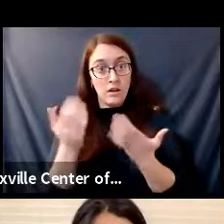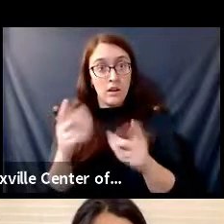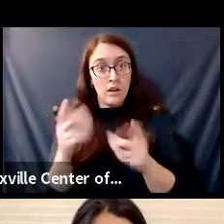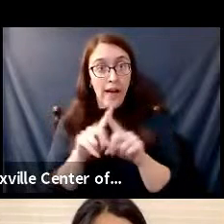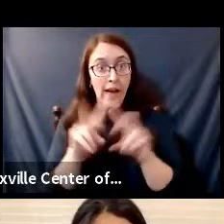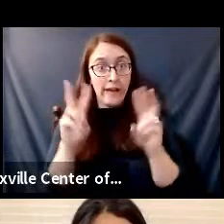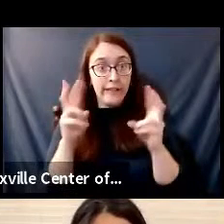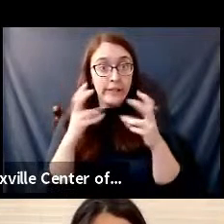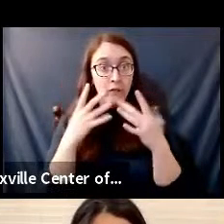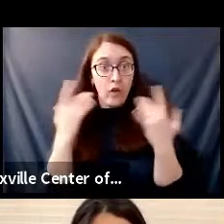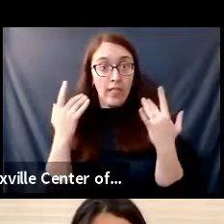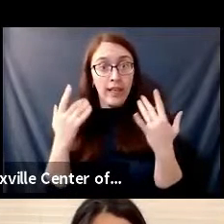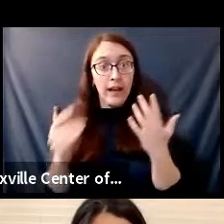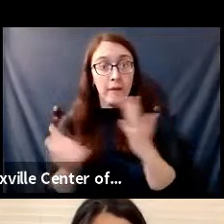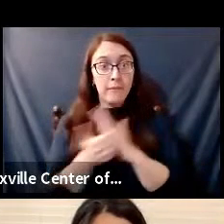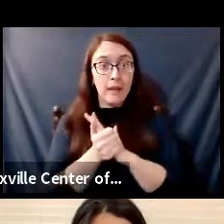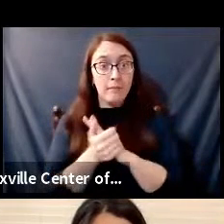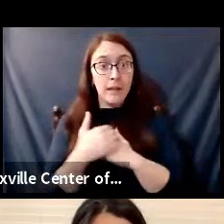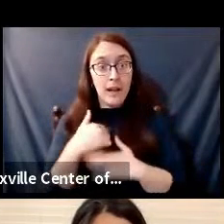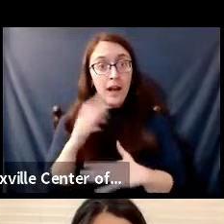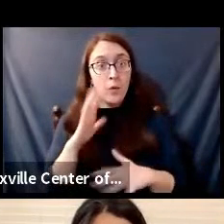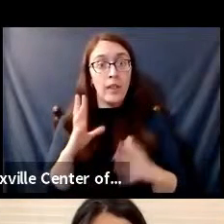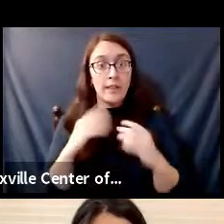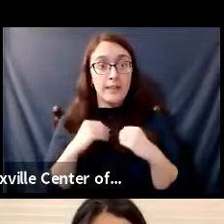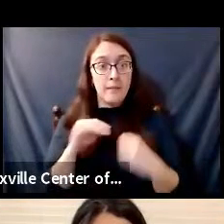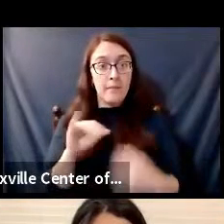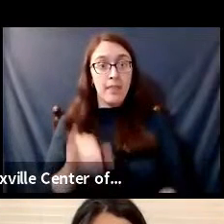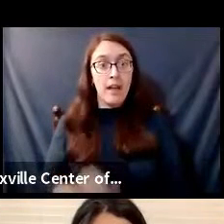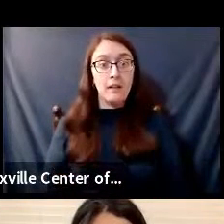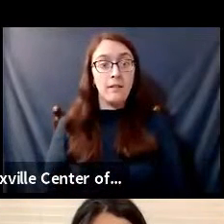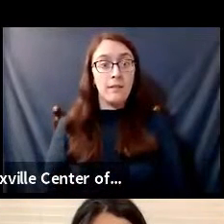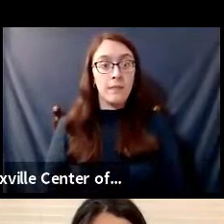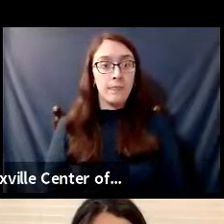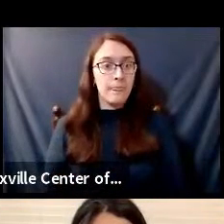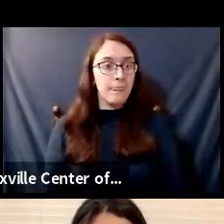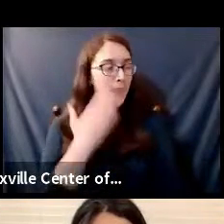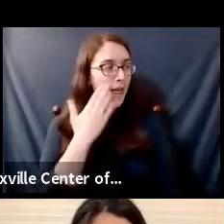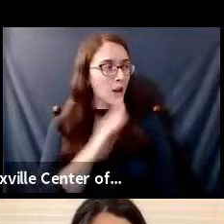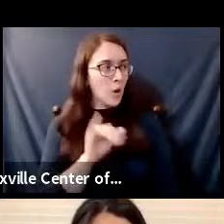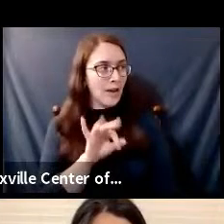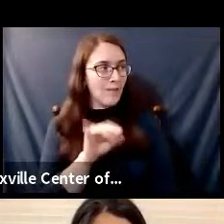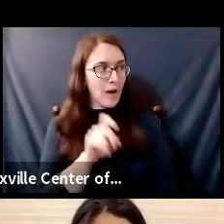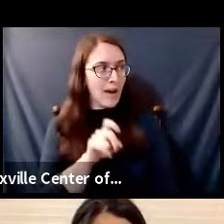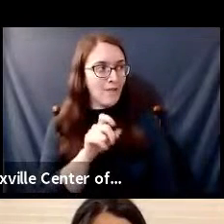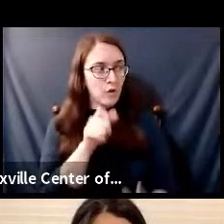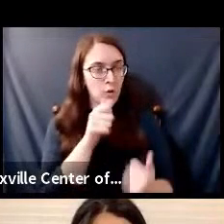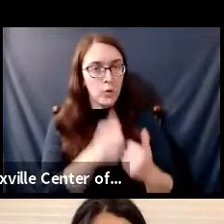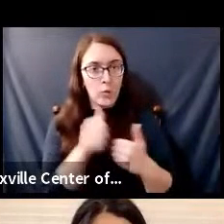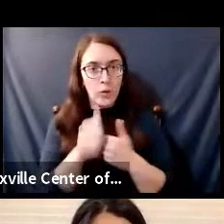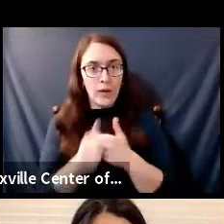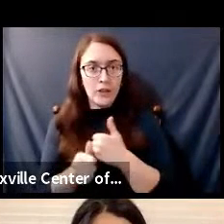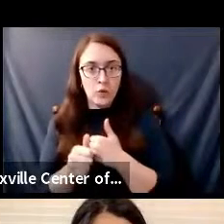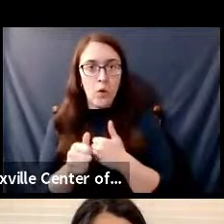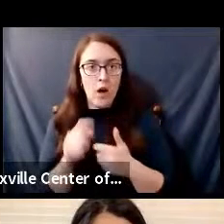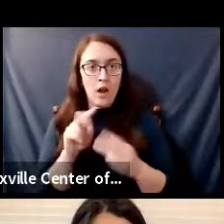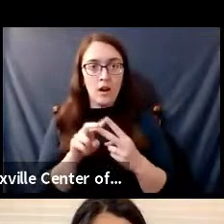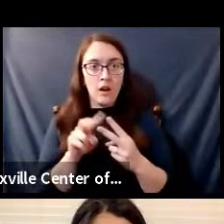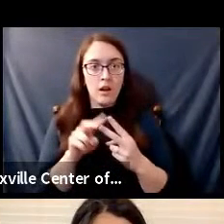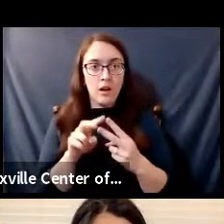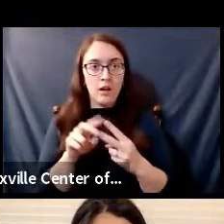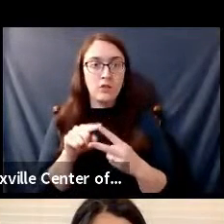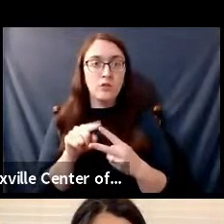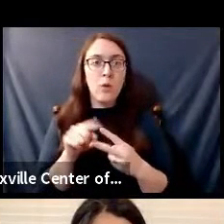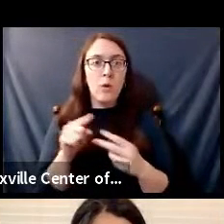will accept that. I don't know if we have to do those as one at a time, but so I'd first